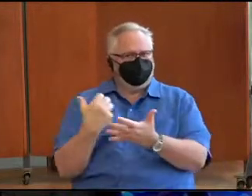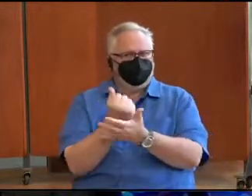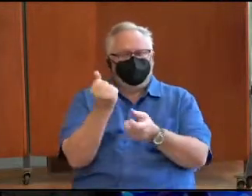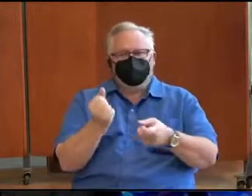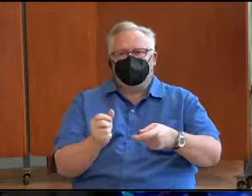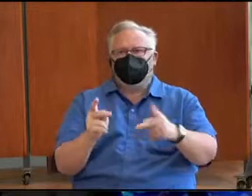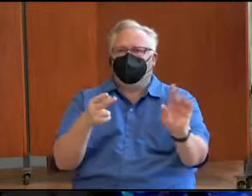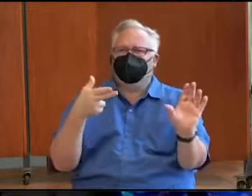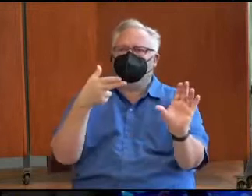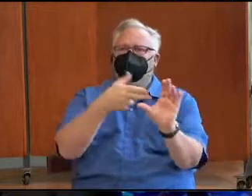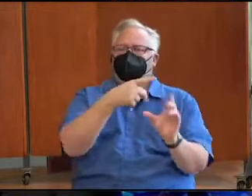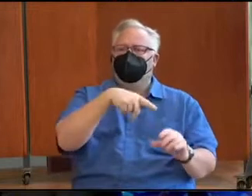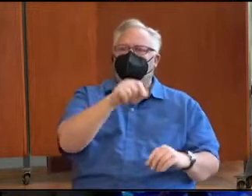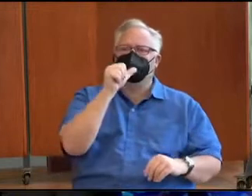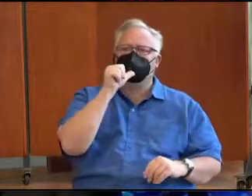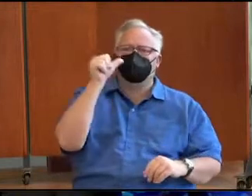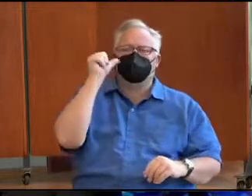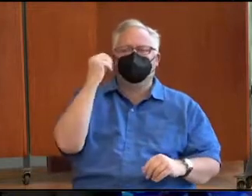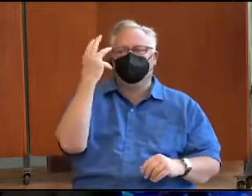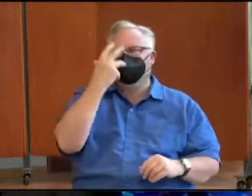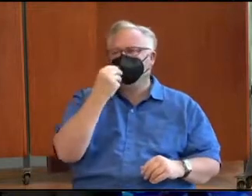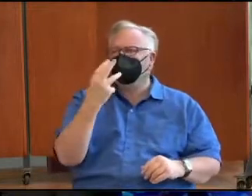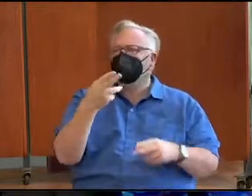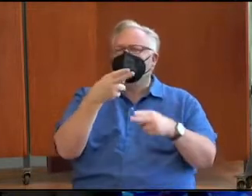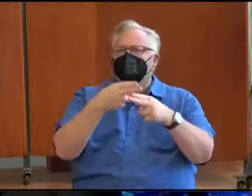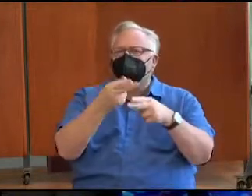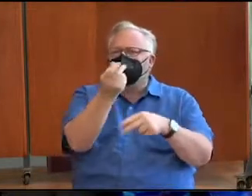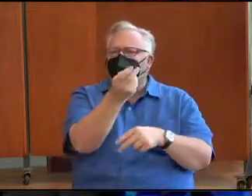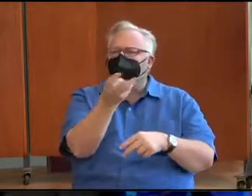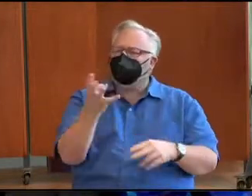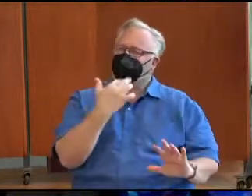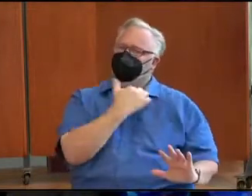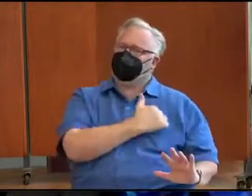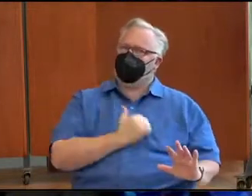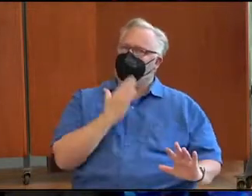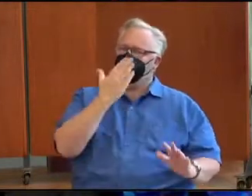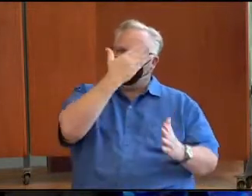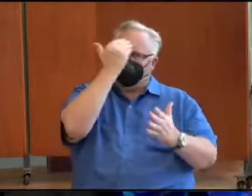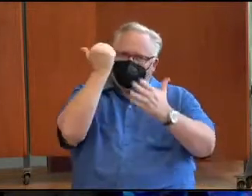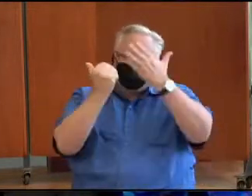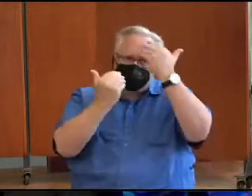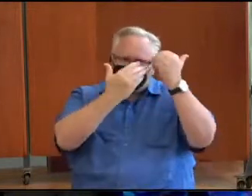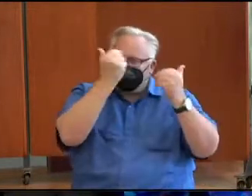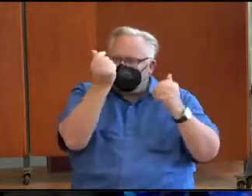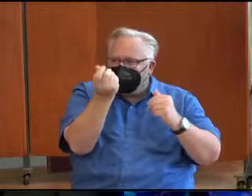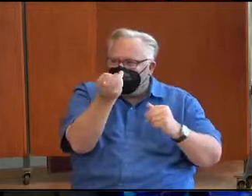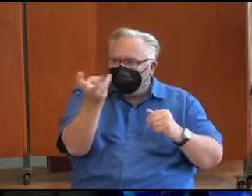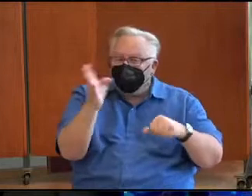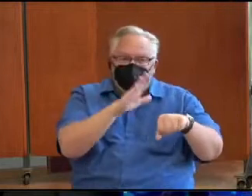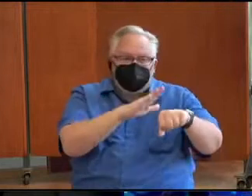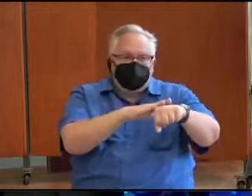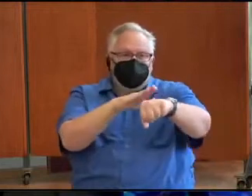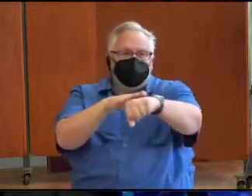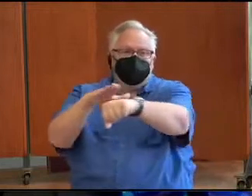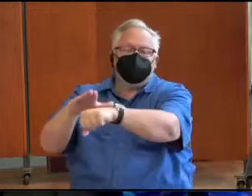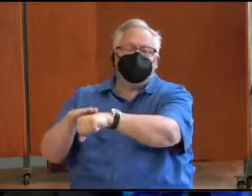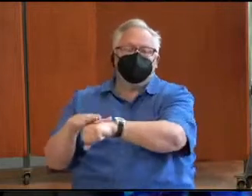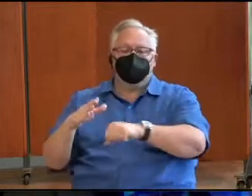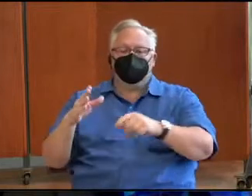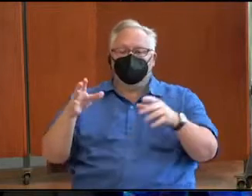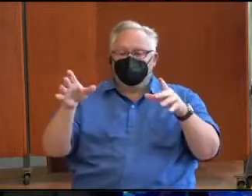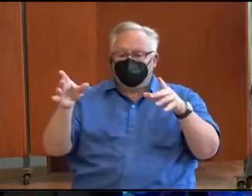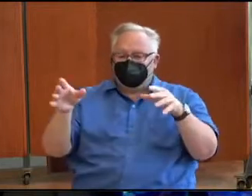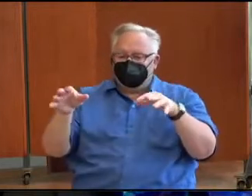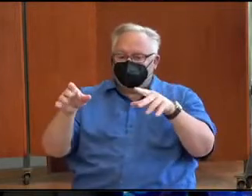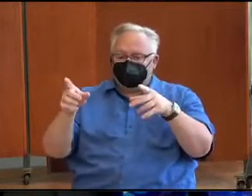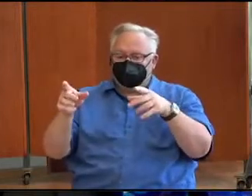to have you here, and I'm going to name a few of you, and I'm sorry I'm going to forget some of you, but I want to warn people that the Director